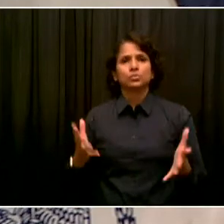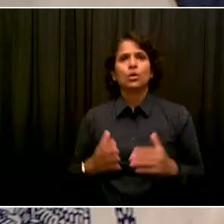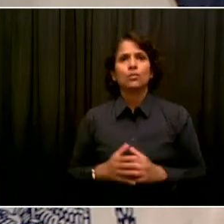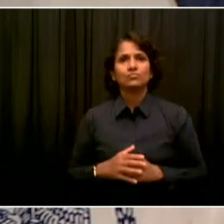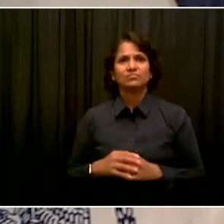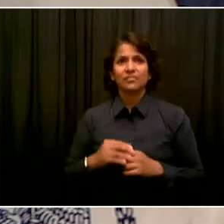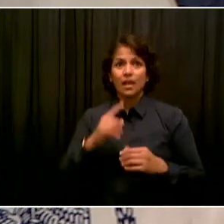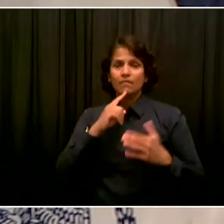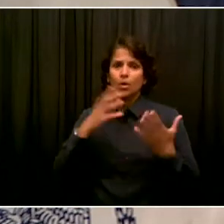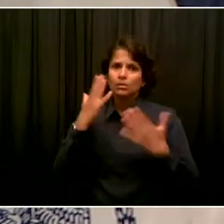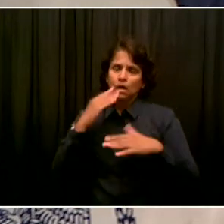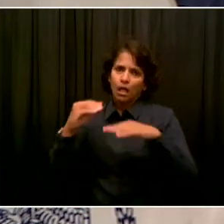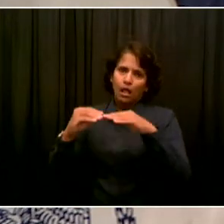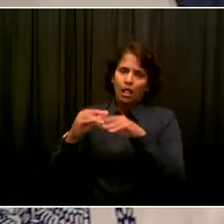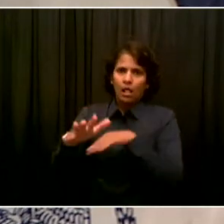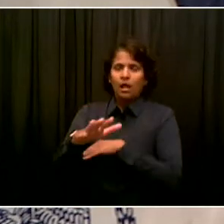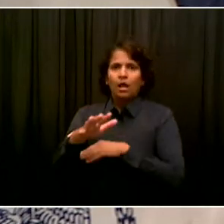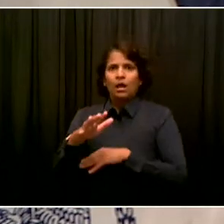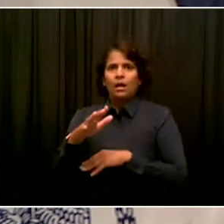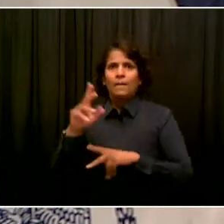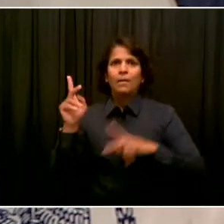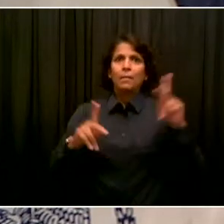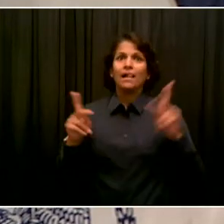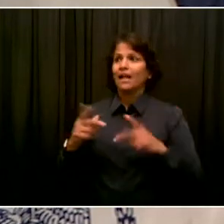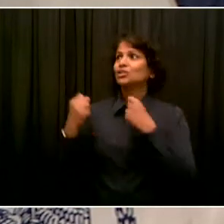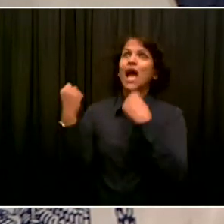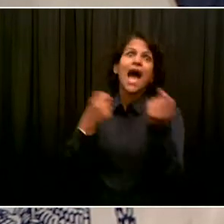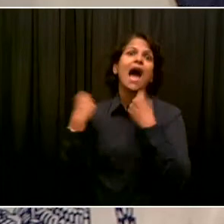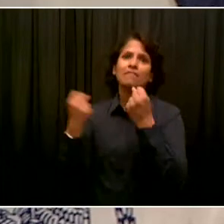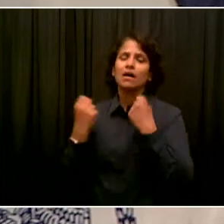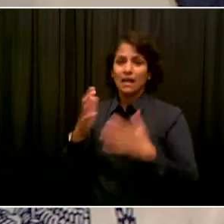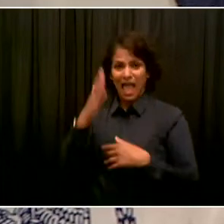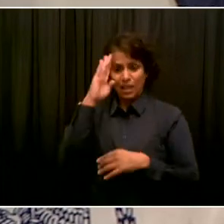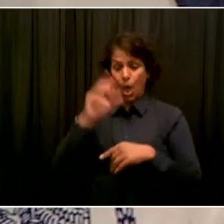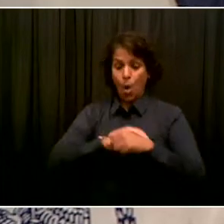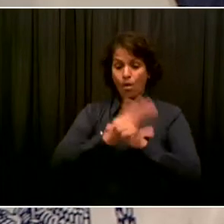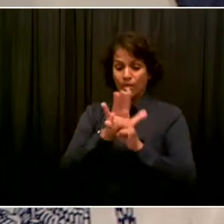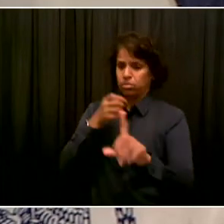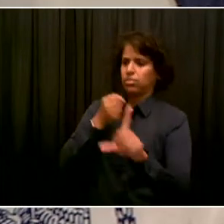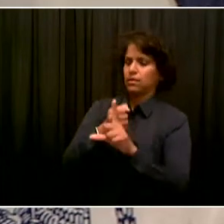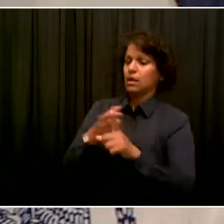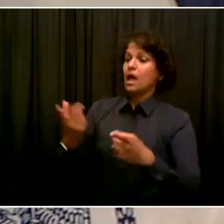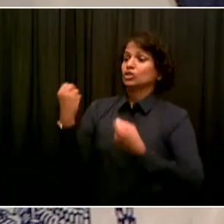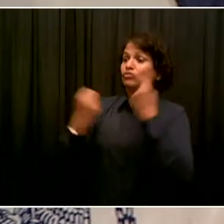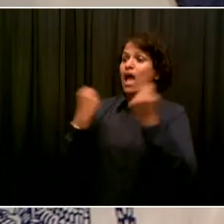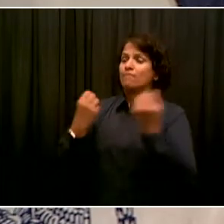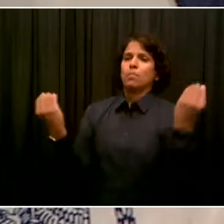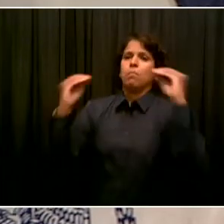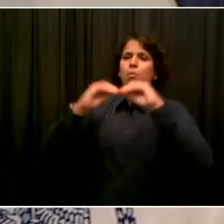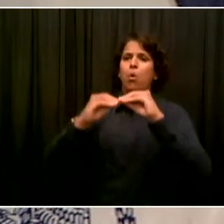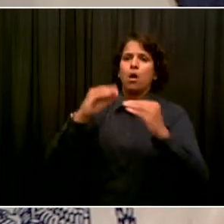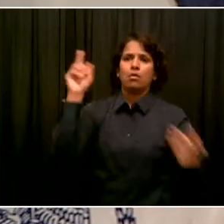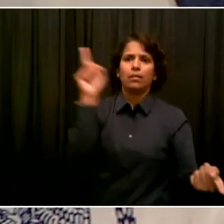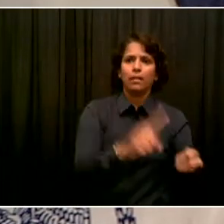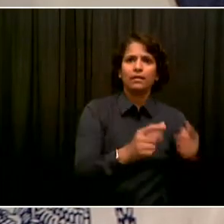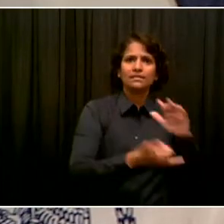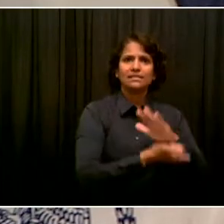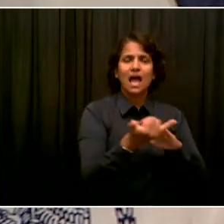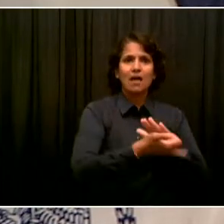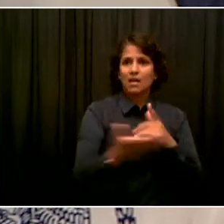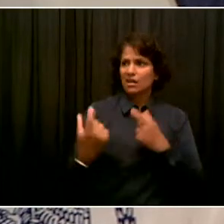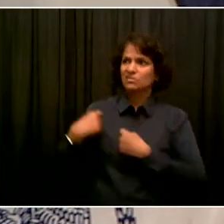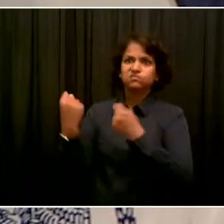result, way too many people are in their cars, and some of them are acting very recklessly. And we saw this week,